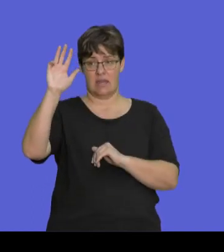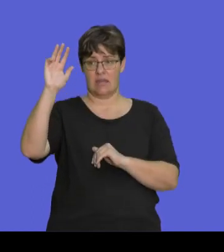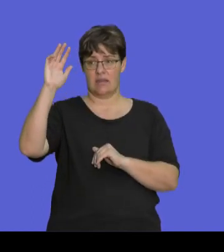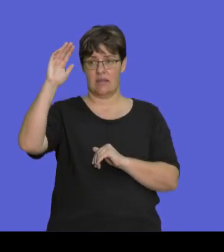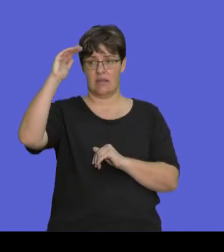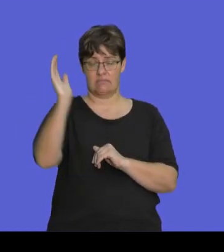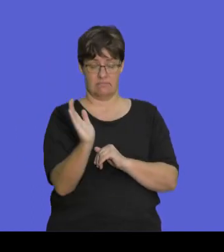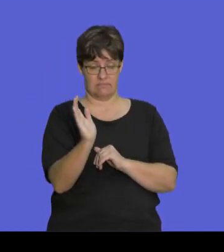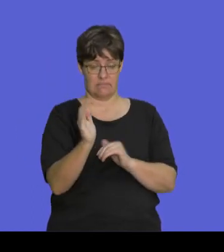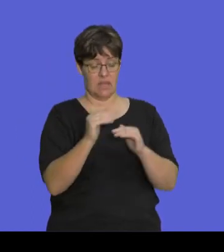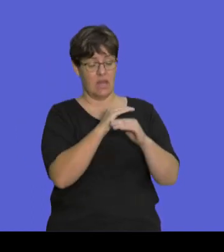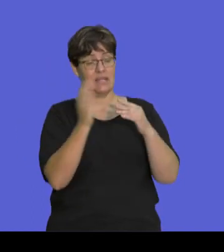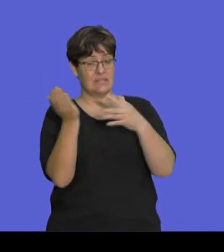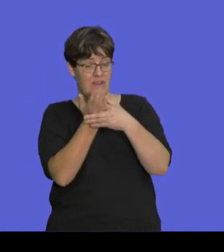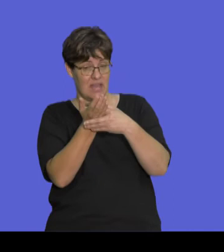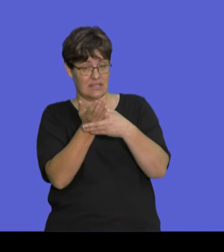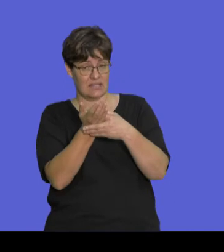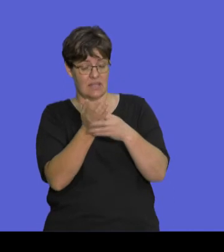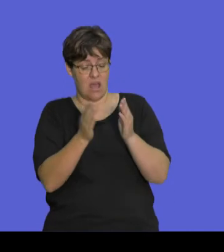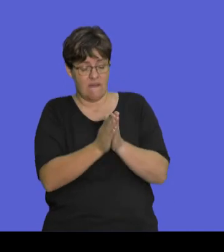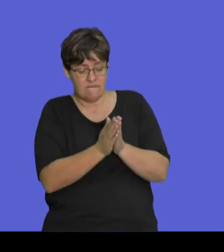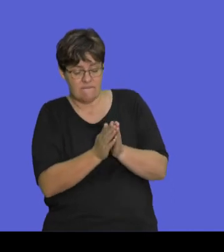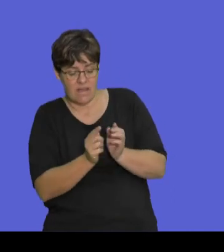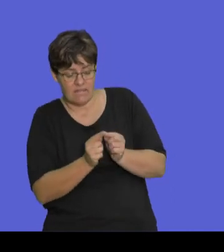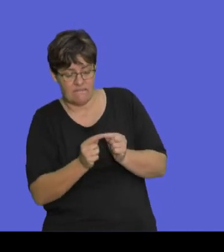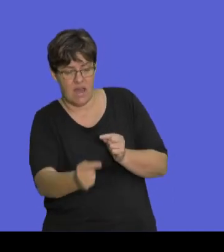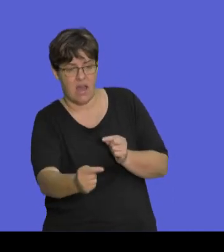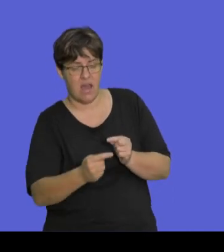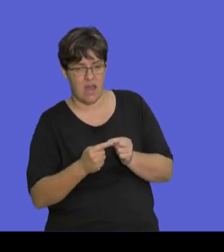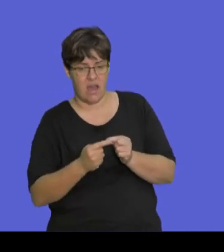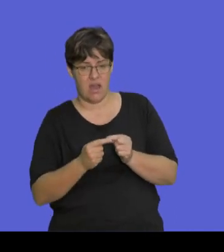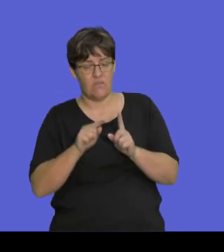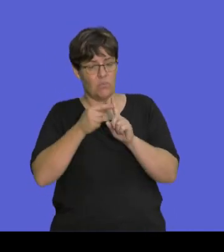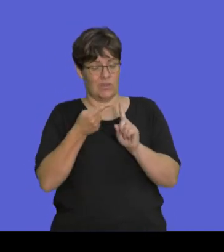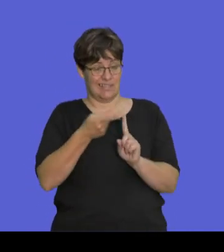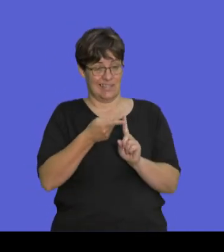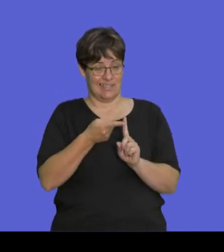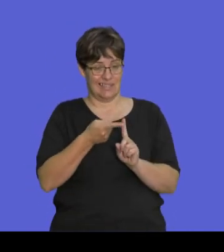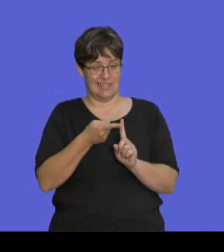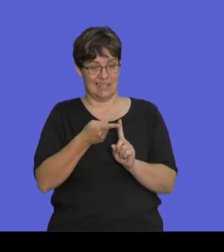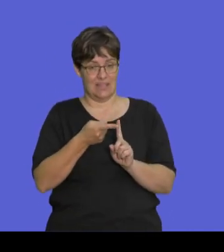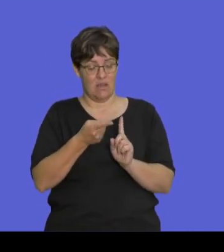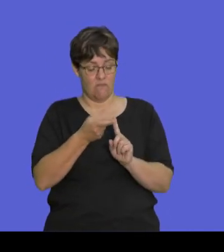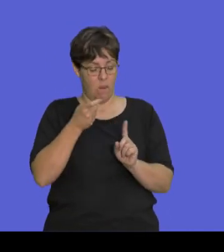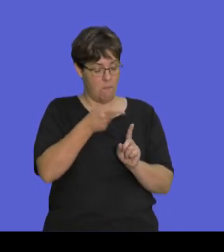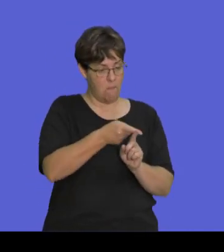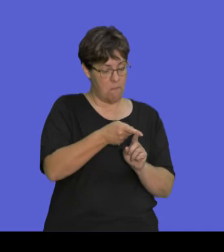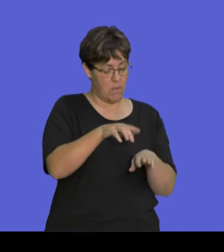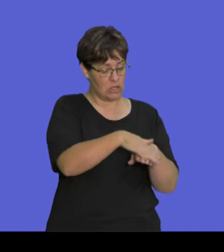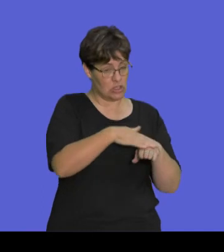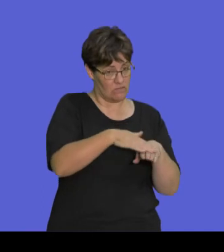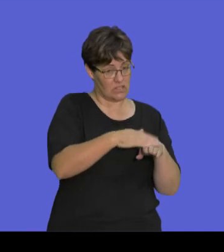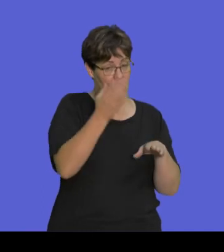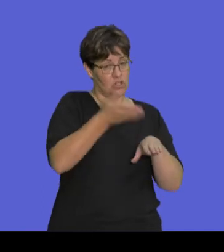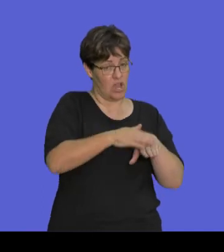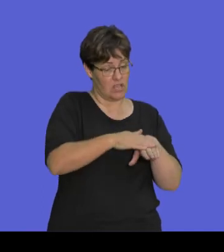Okay, divided by the distance of that point from the surface of the charge